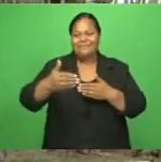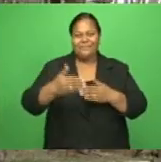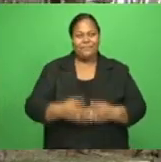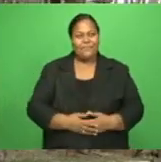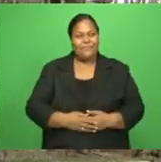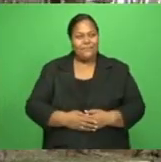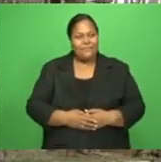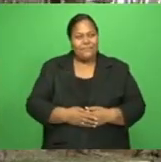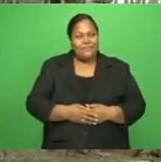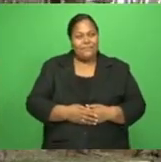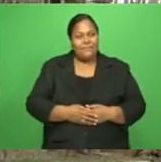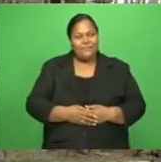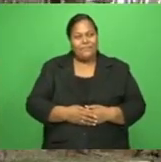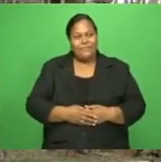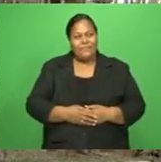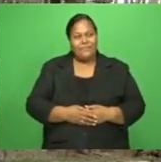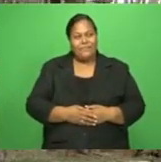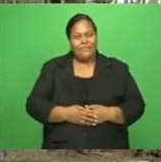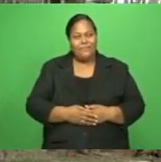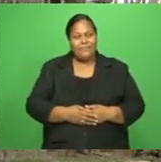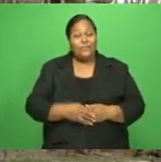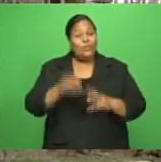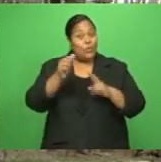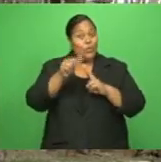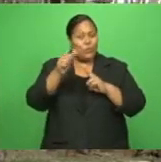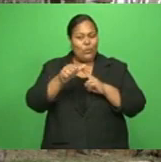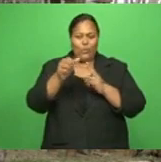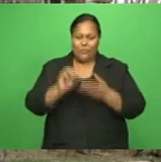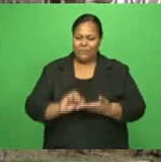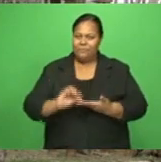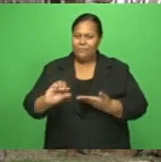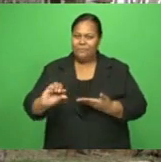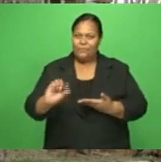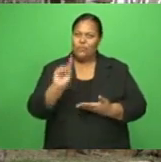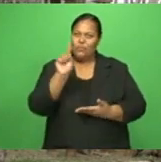And on top of them, we give them $100